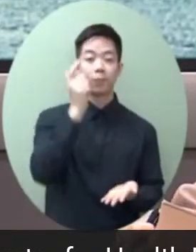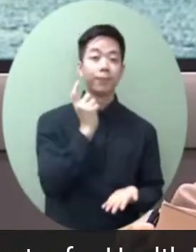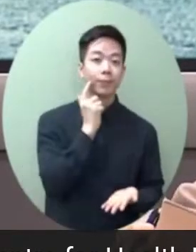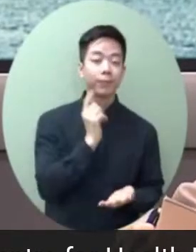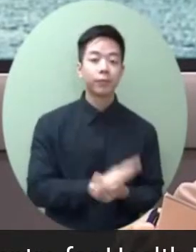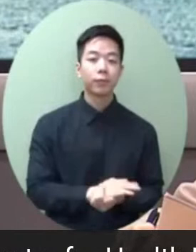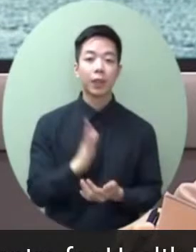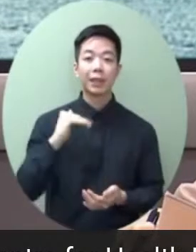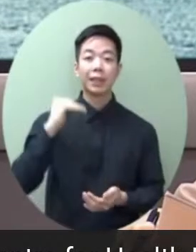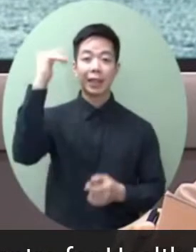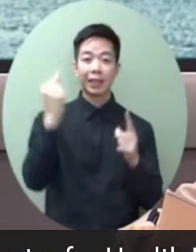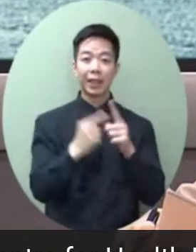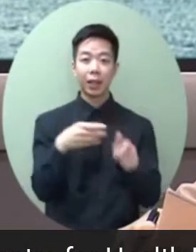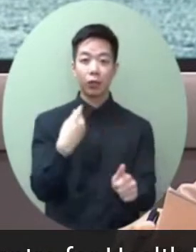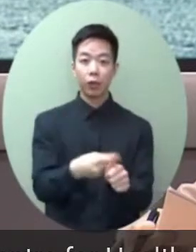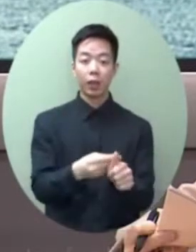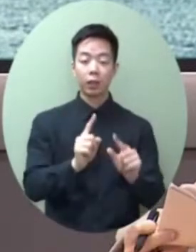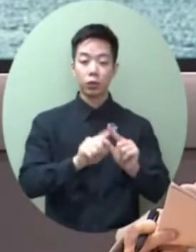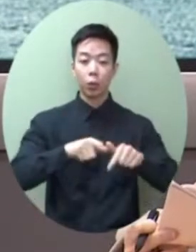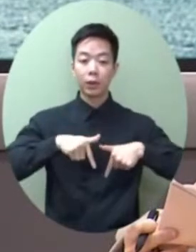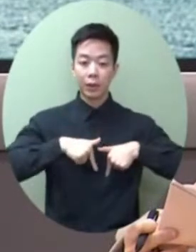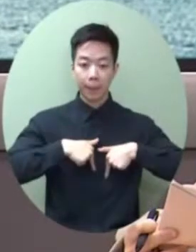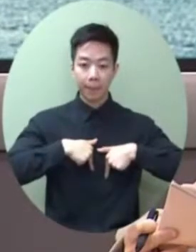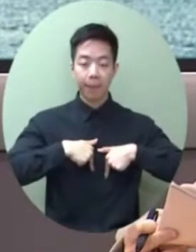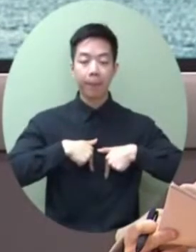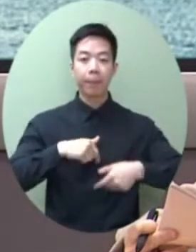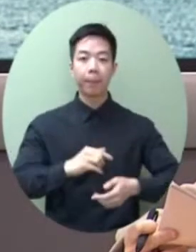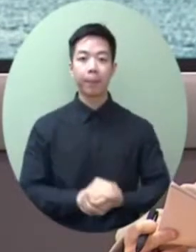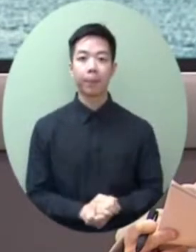And for the Fu Hong Society,